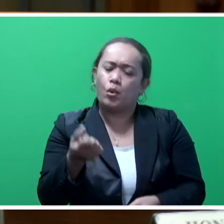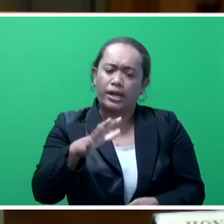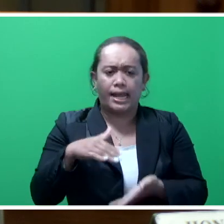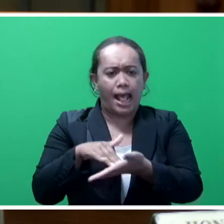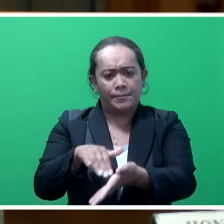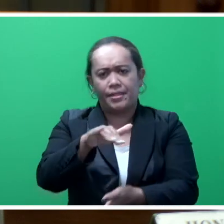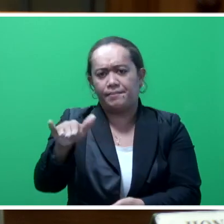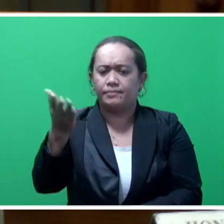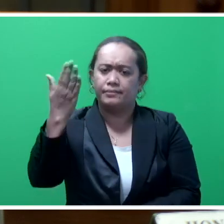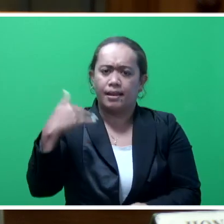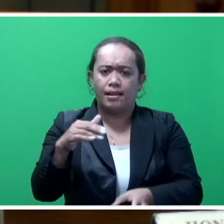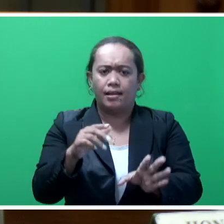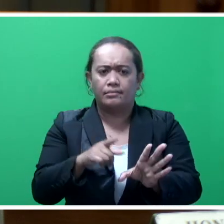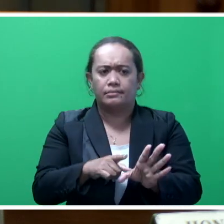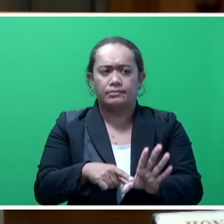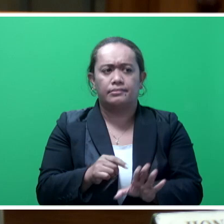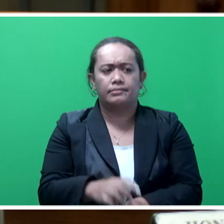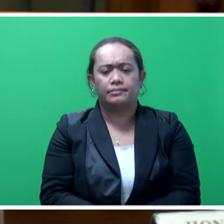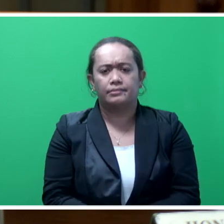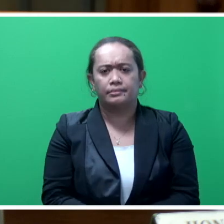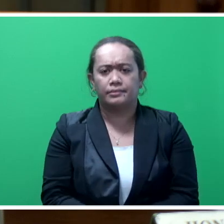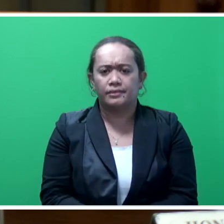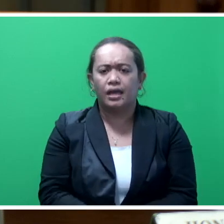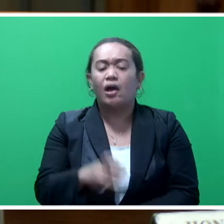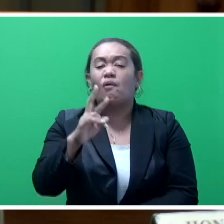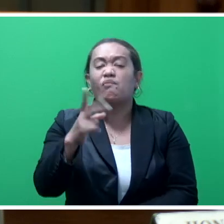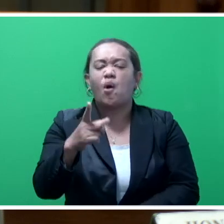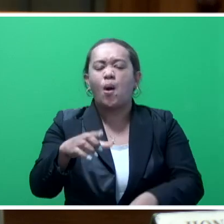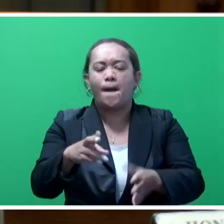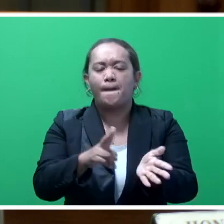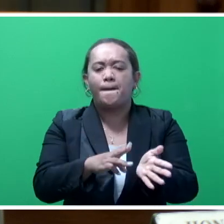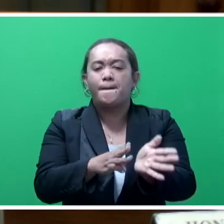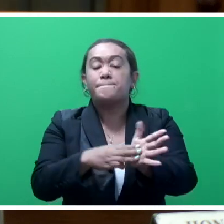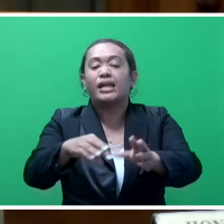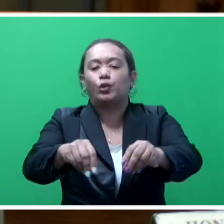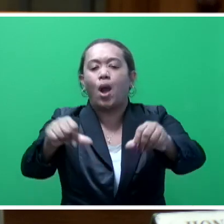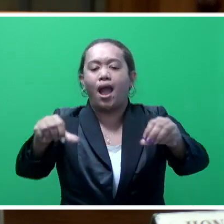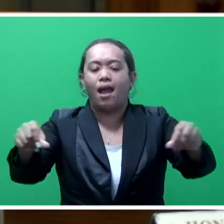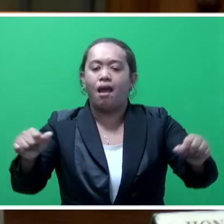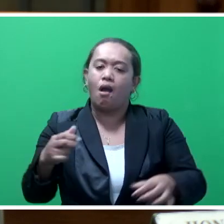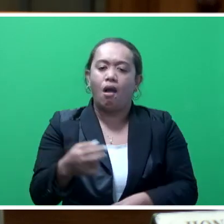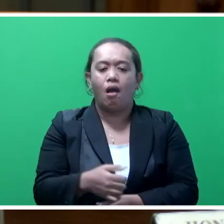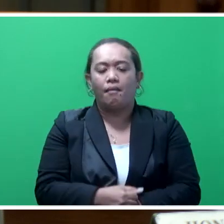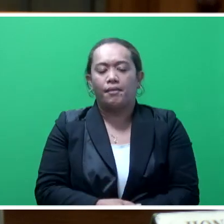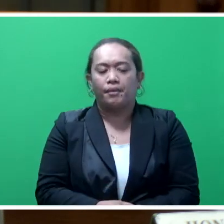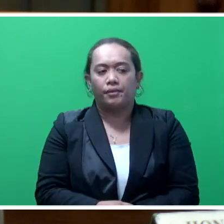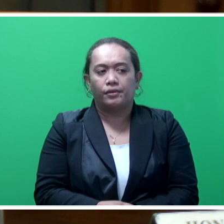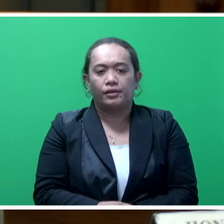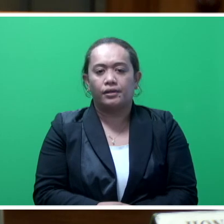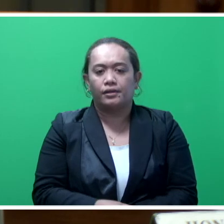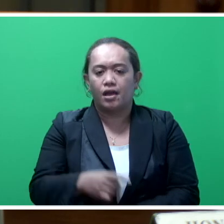improve their compost, decompose the compost in a shorter period of time. And also, if they put it on their farm, it'll